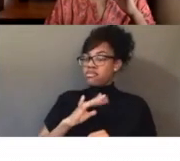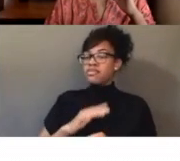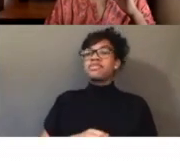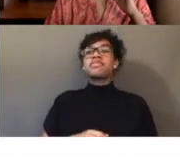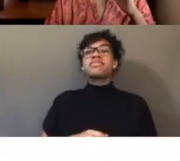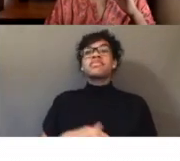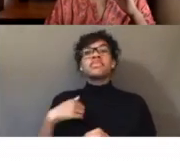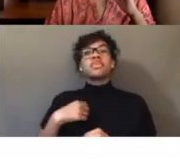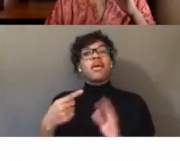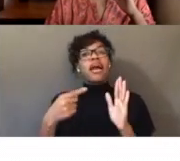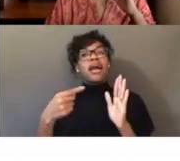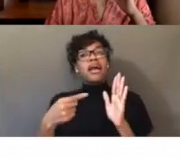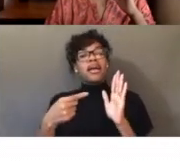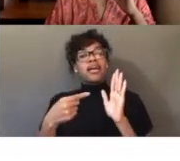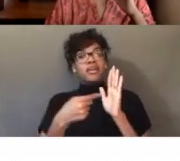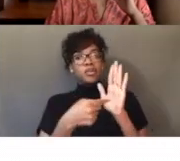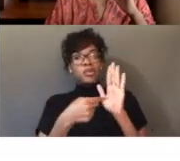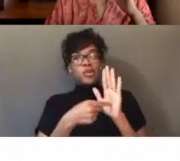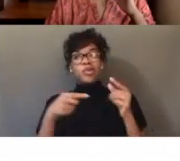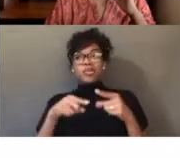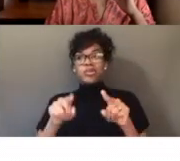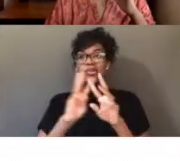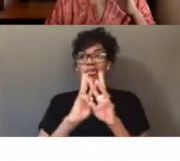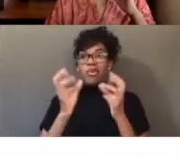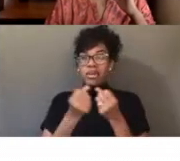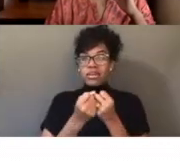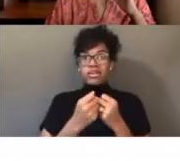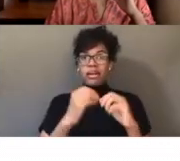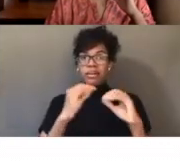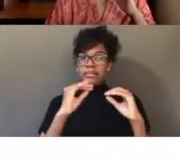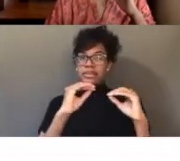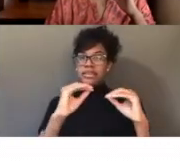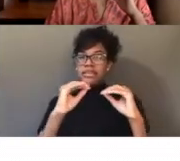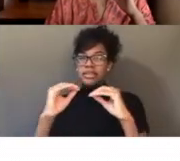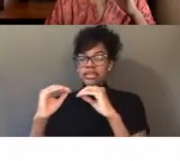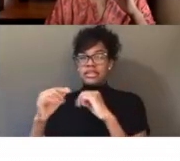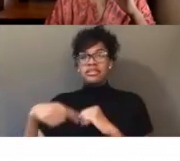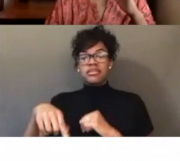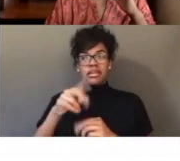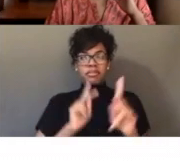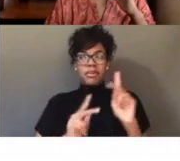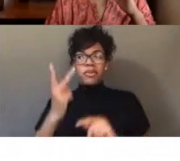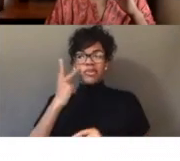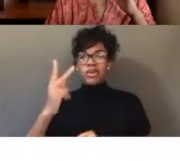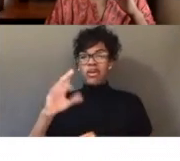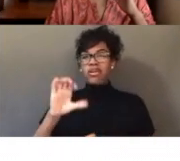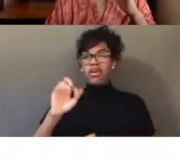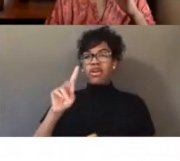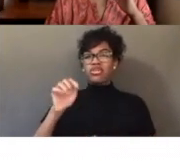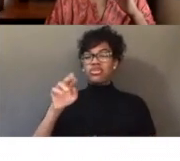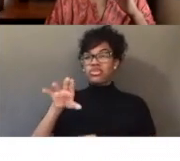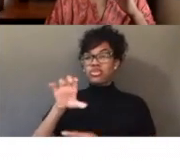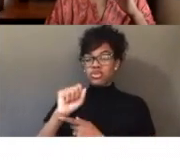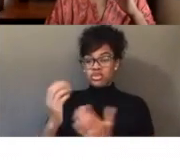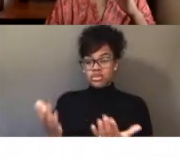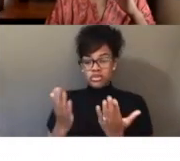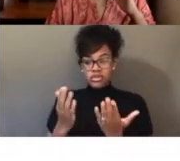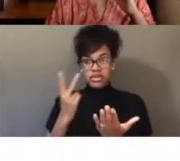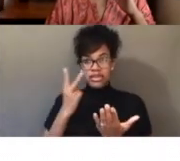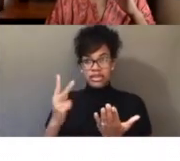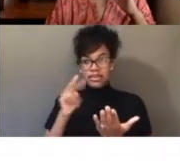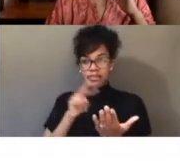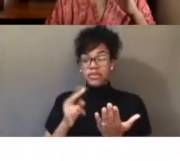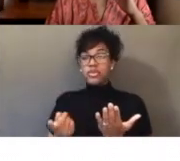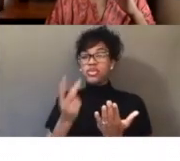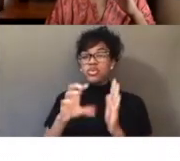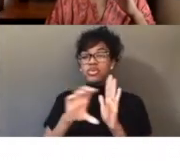parsing the implied and layered messages in the cartoons. In one cartoon titled The Talk, there were two images of a father conversing